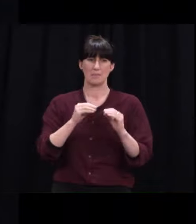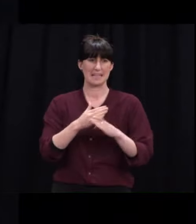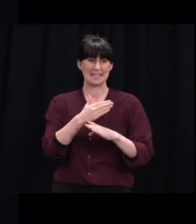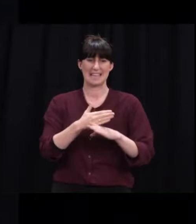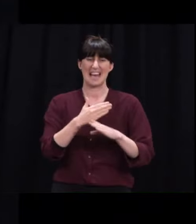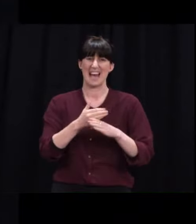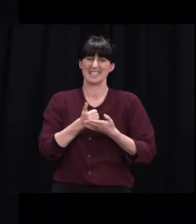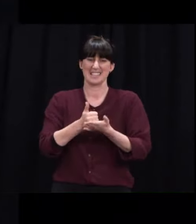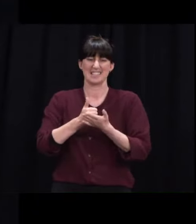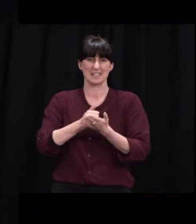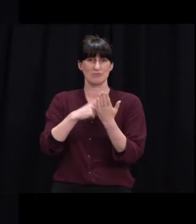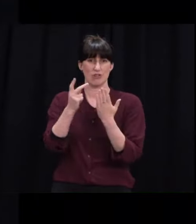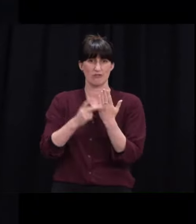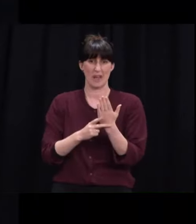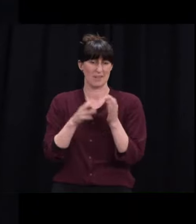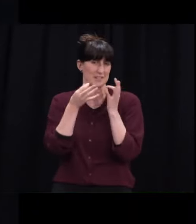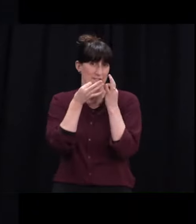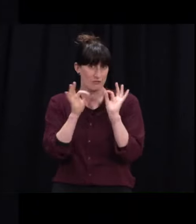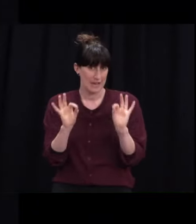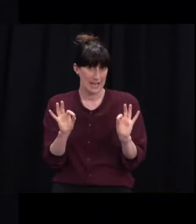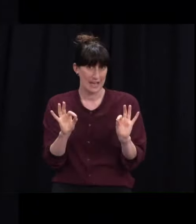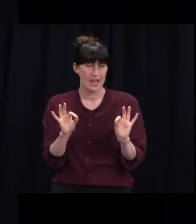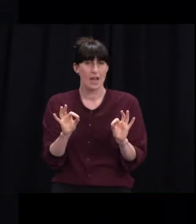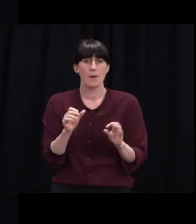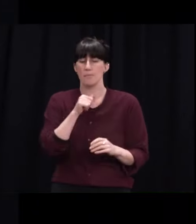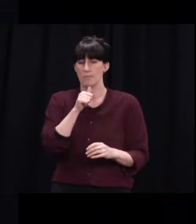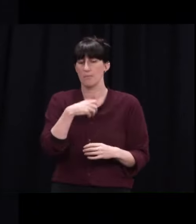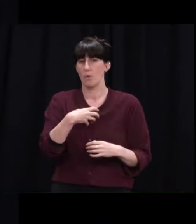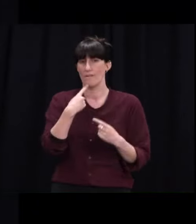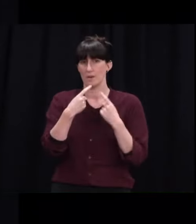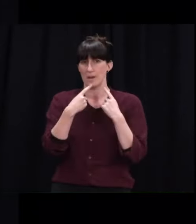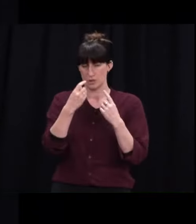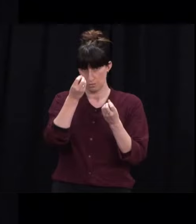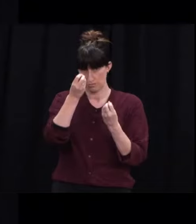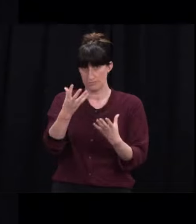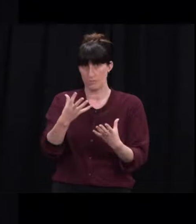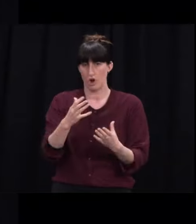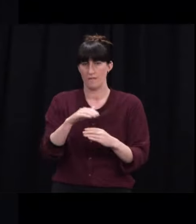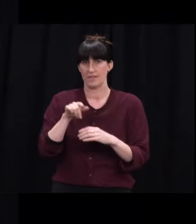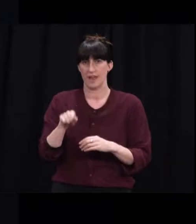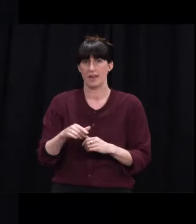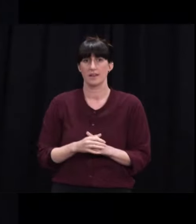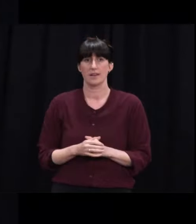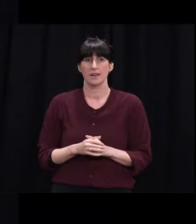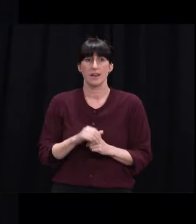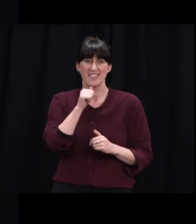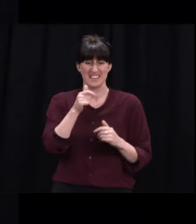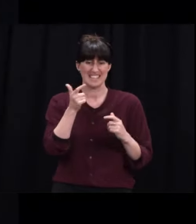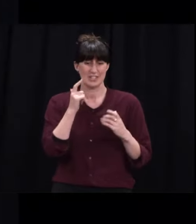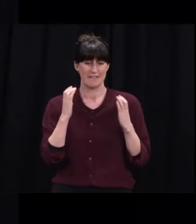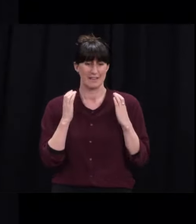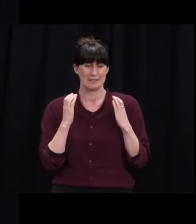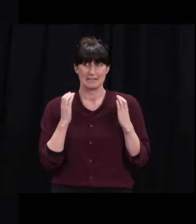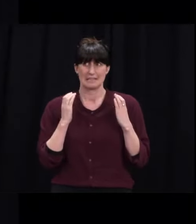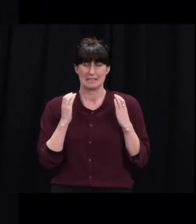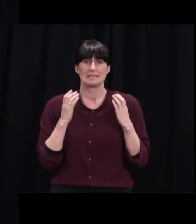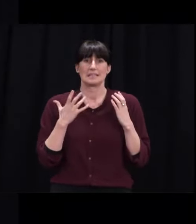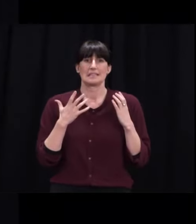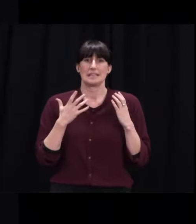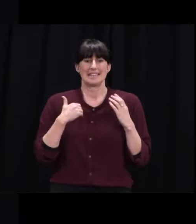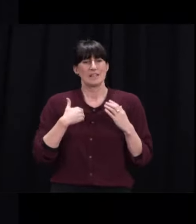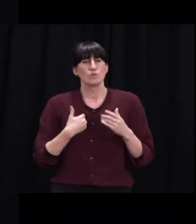today. It is free of charge, and more information is being distributed about that. We do know that if teachers are feeling the strain of that, they need to talk